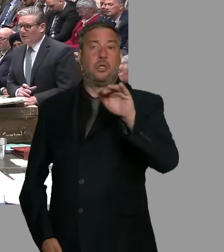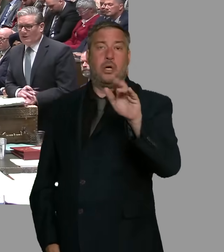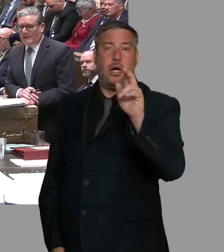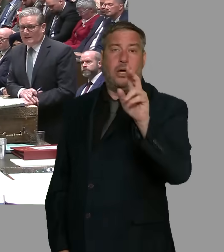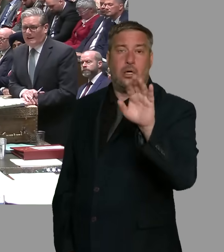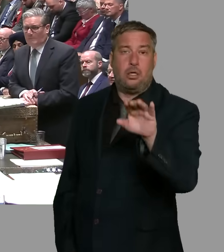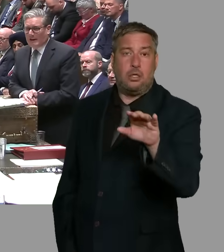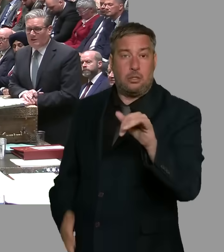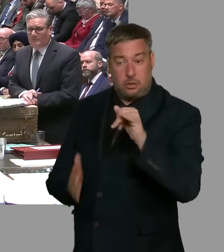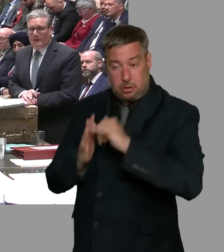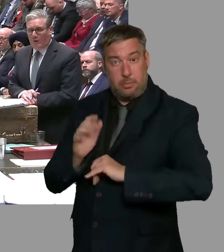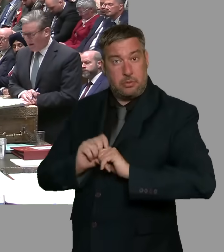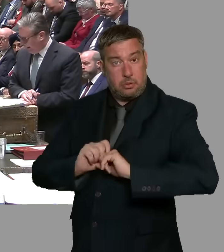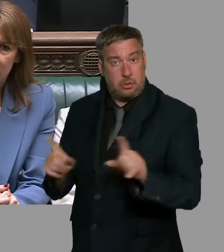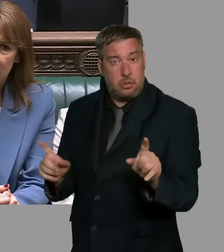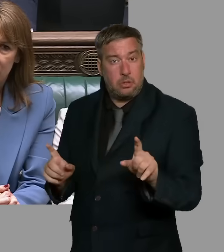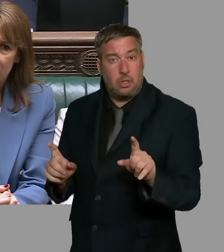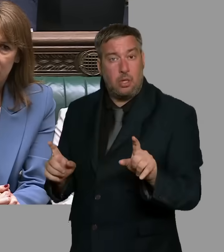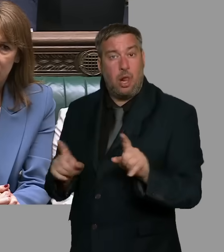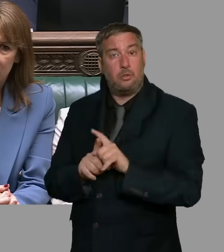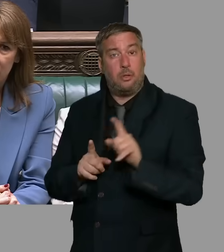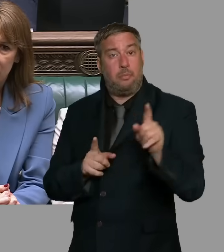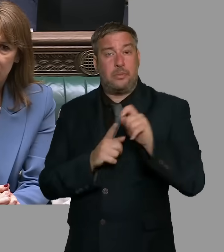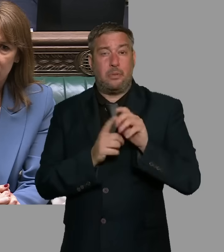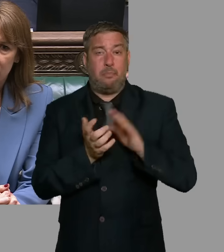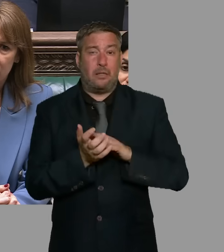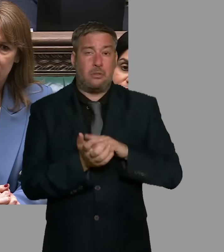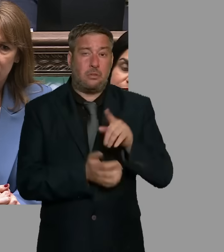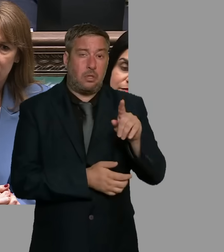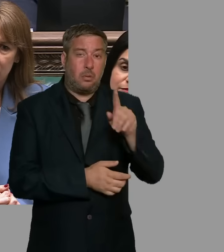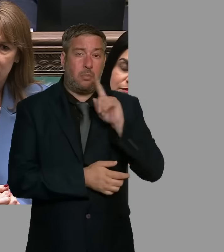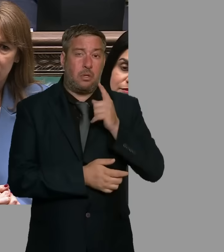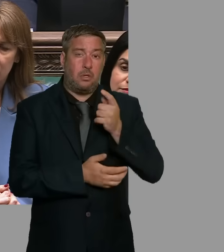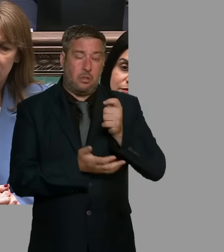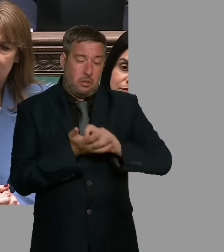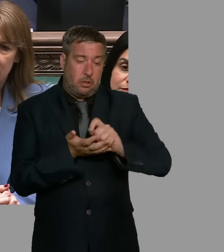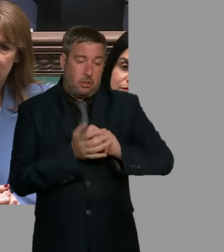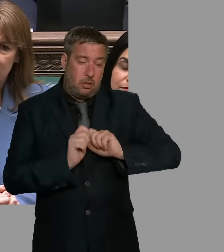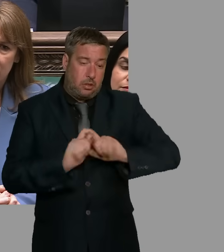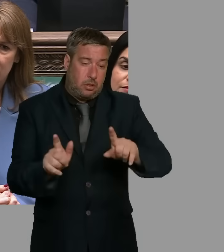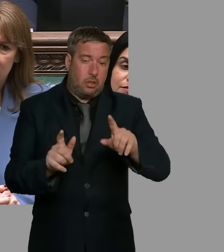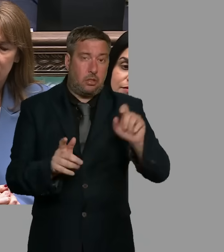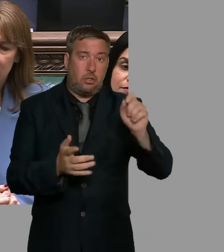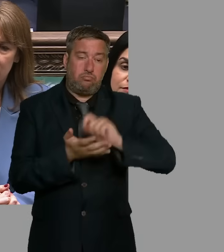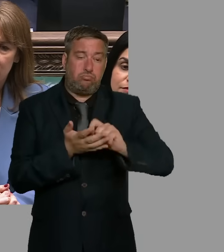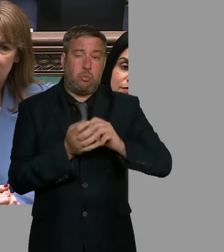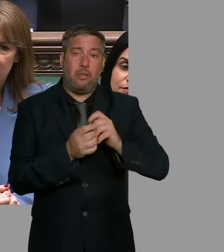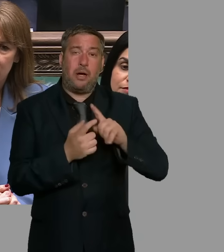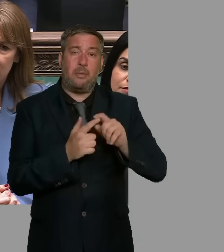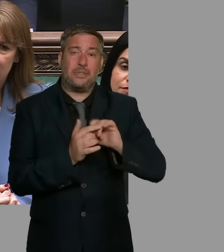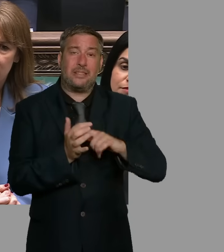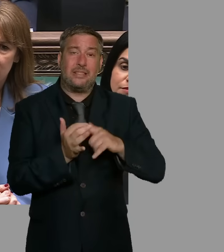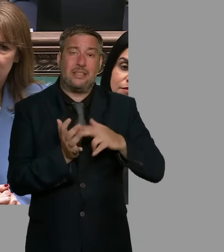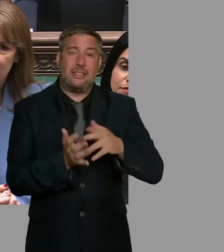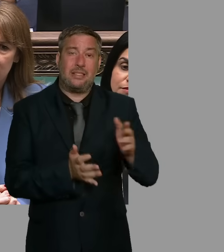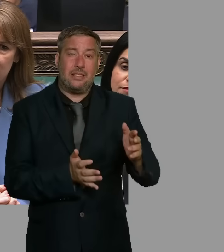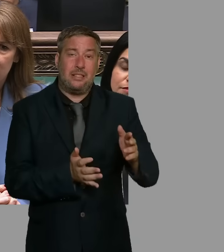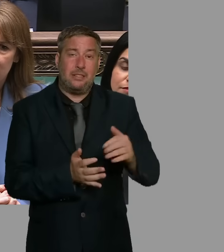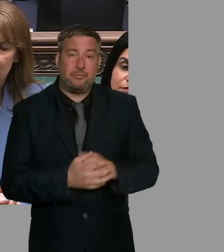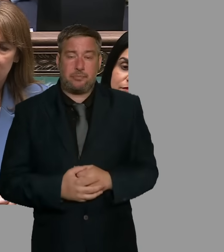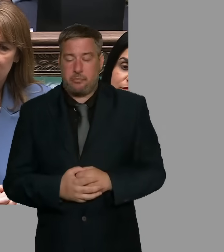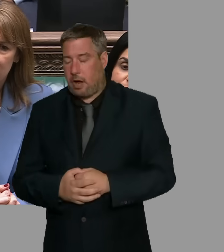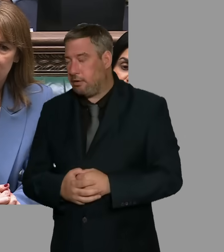Well, she says the ambassador should be in the White House discussing NATO. He is, as we all are, with a number of international calls this morning and